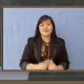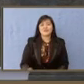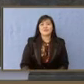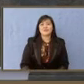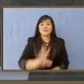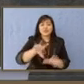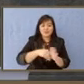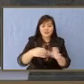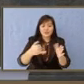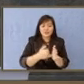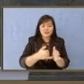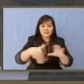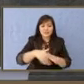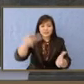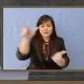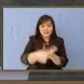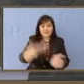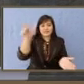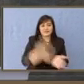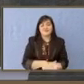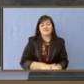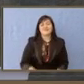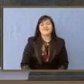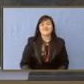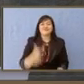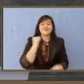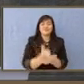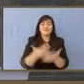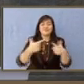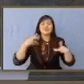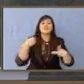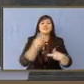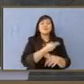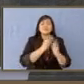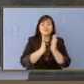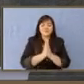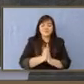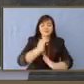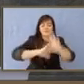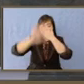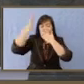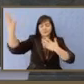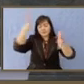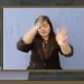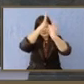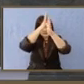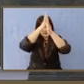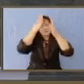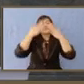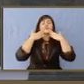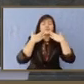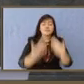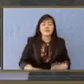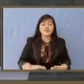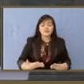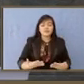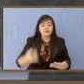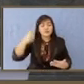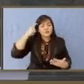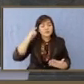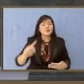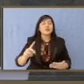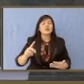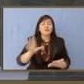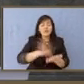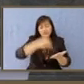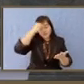ay mananalangin, and after this we will proceed with our program. Heavenly Father, thank you, O God, for this the details of